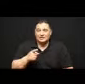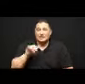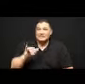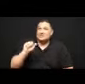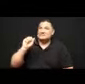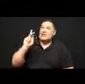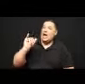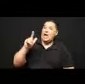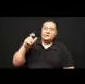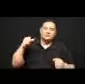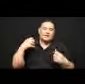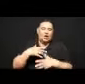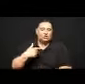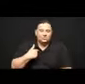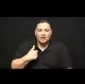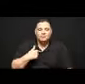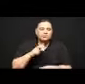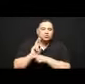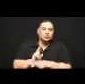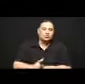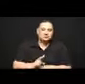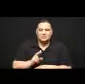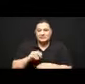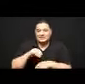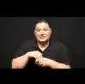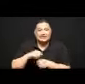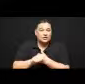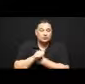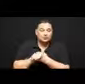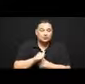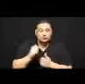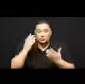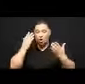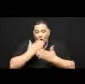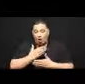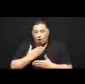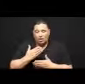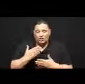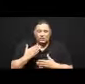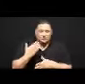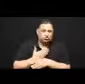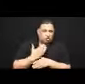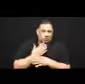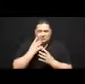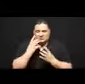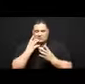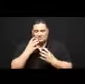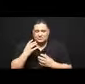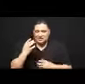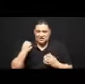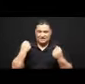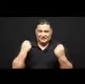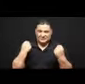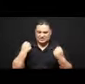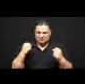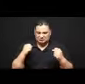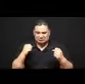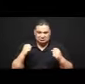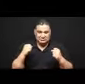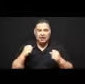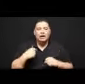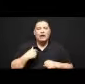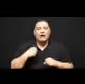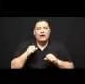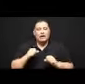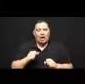to being in danger, dark, disturbed, and with my fists balled up. I can enjoy the quiet night sky while painting